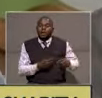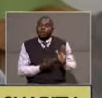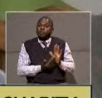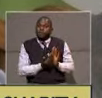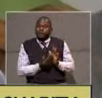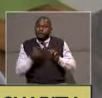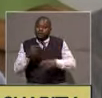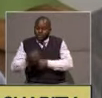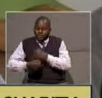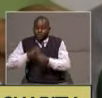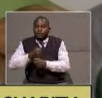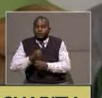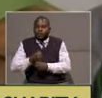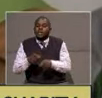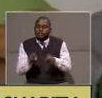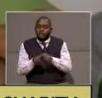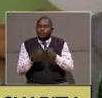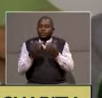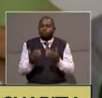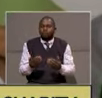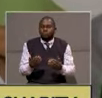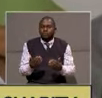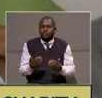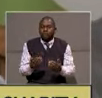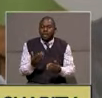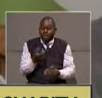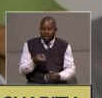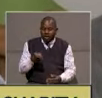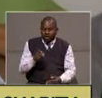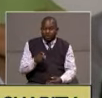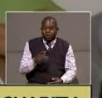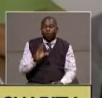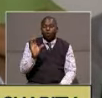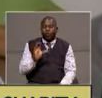This year we've also added the corporates category.